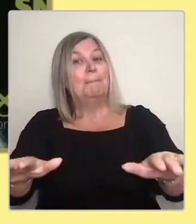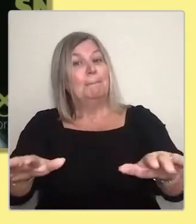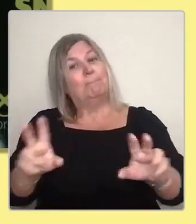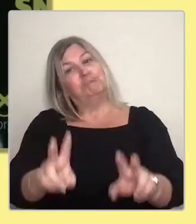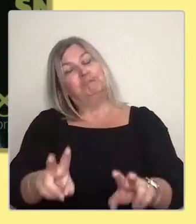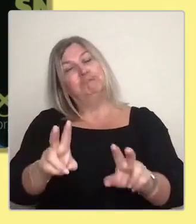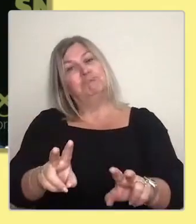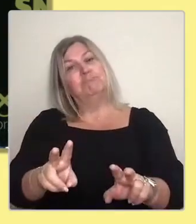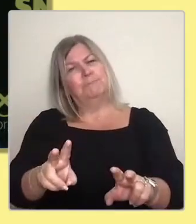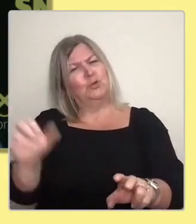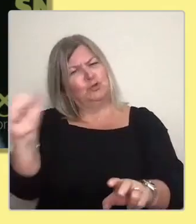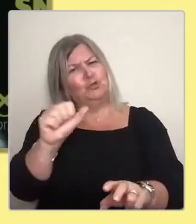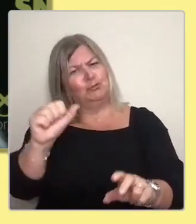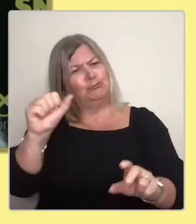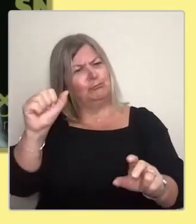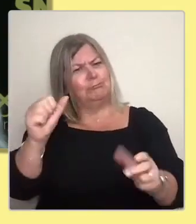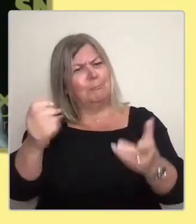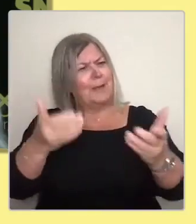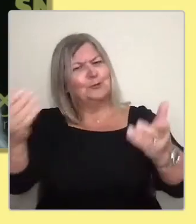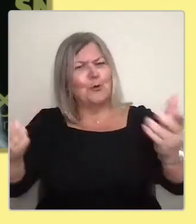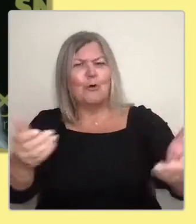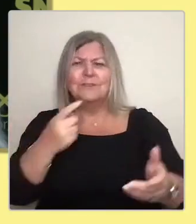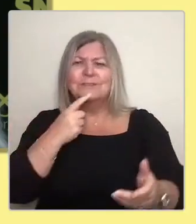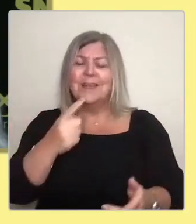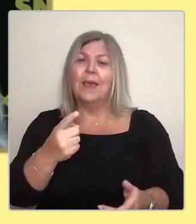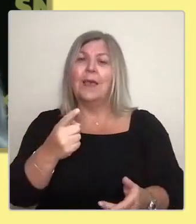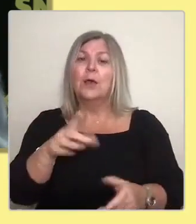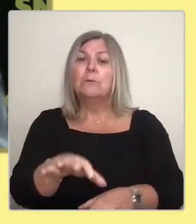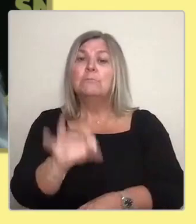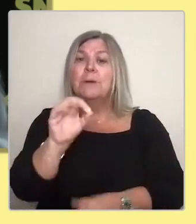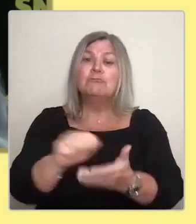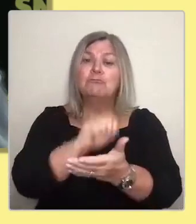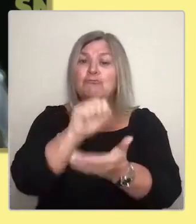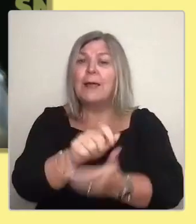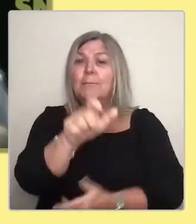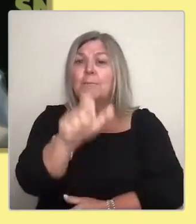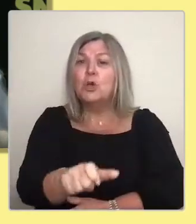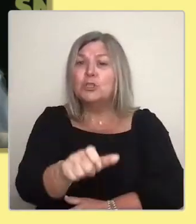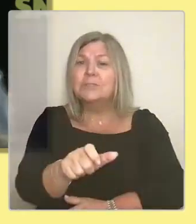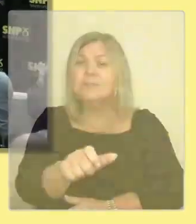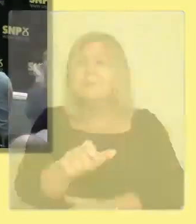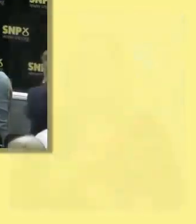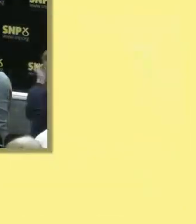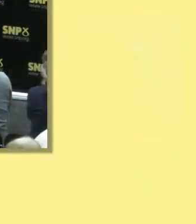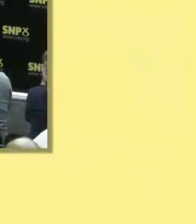is a good thing for the SNP, and I look forward to what happens in the next fortnight too. Thank you for being here.